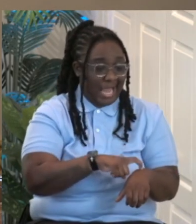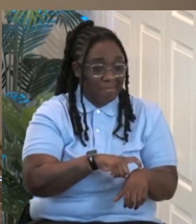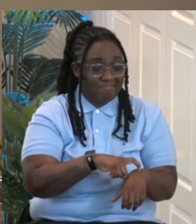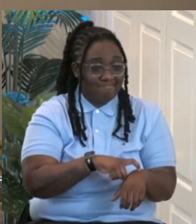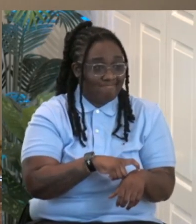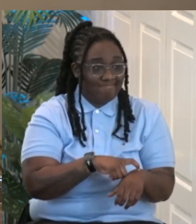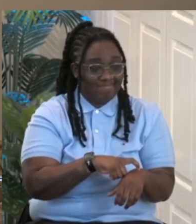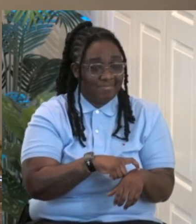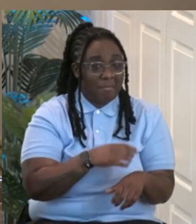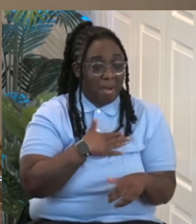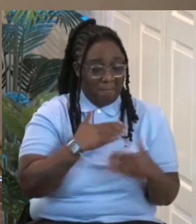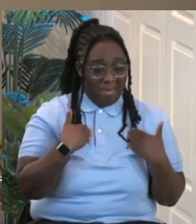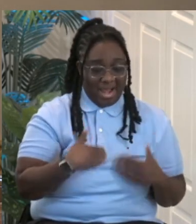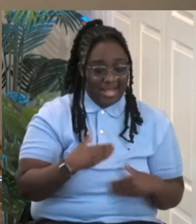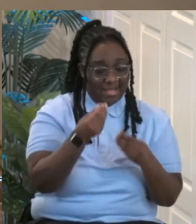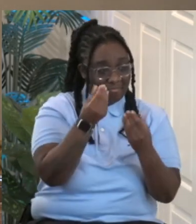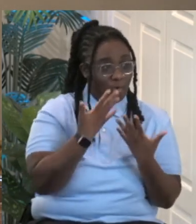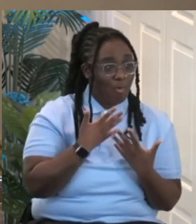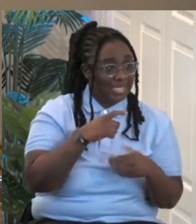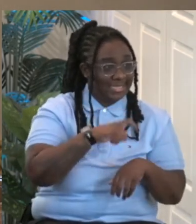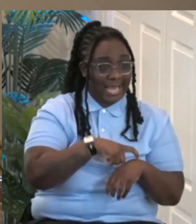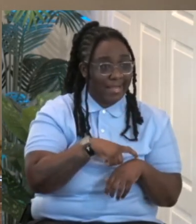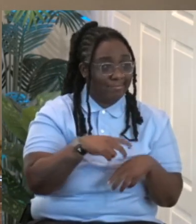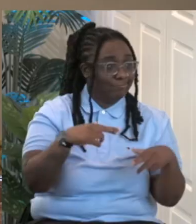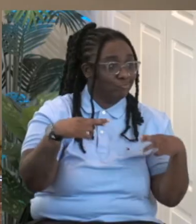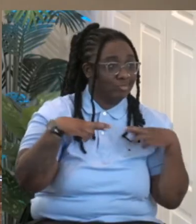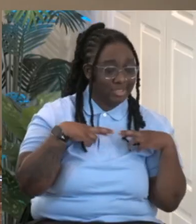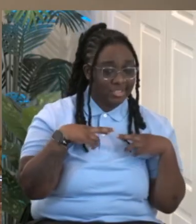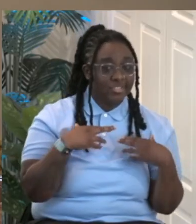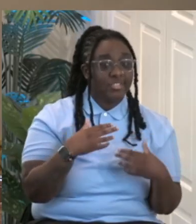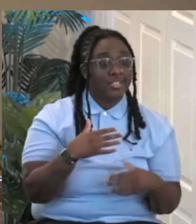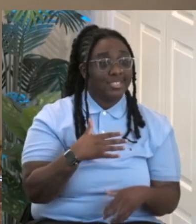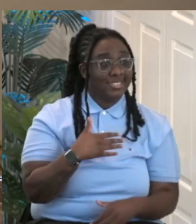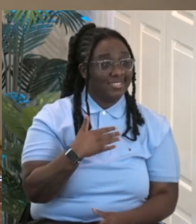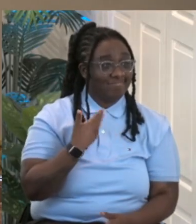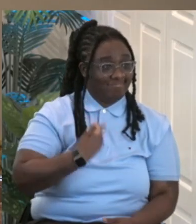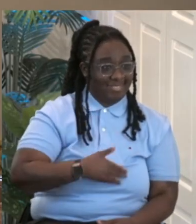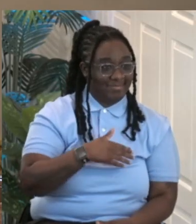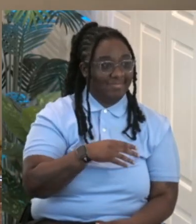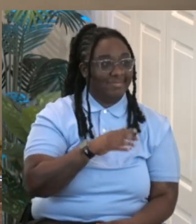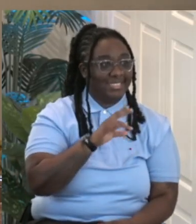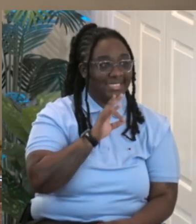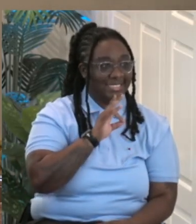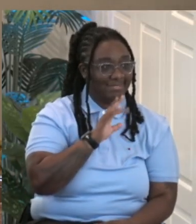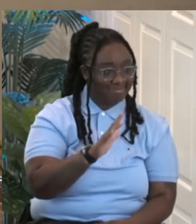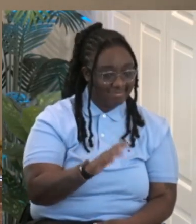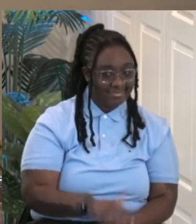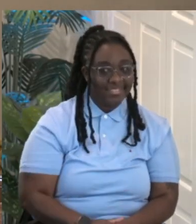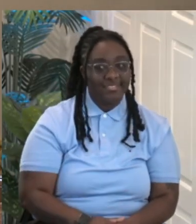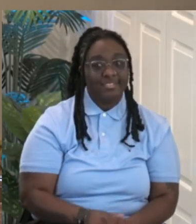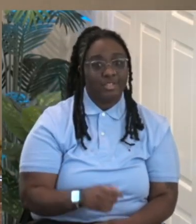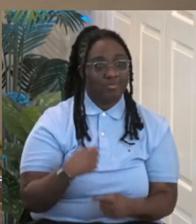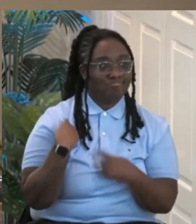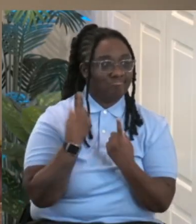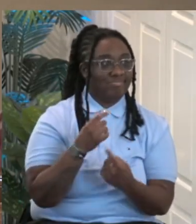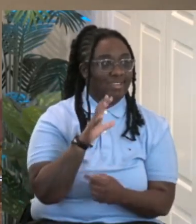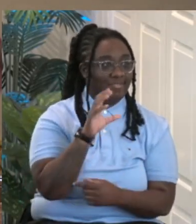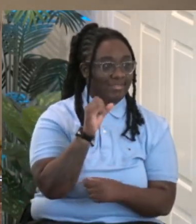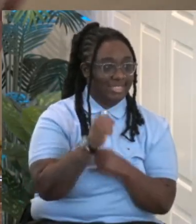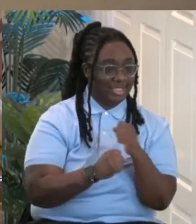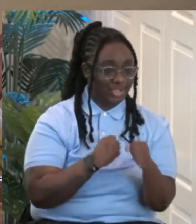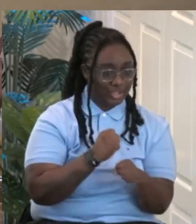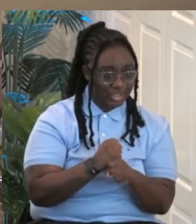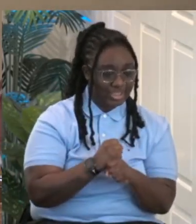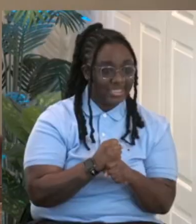that. I'm 75, and I've been 50 years in ministry in some kind of